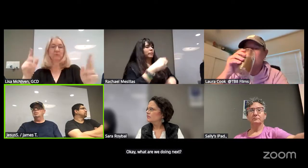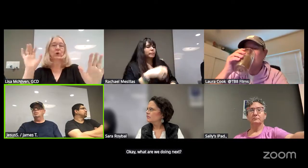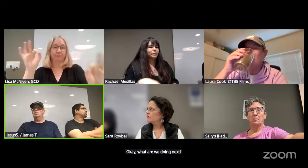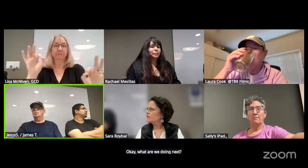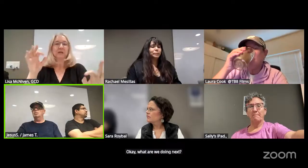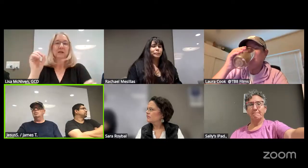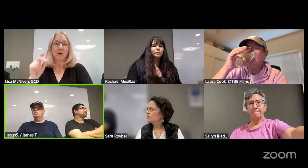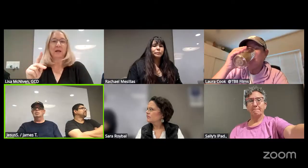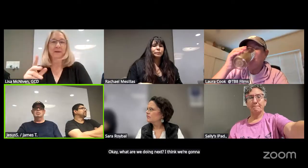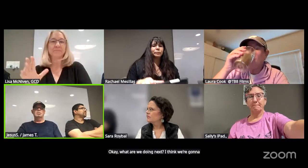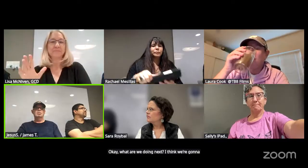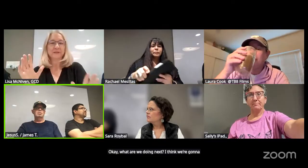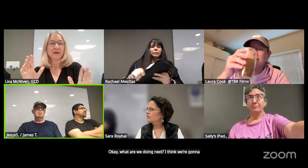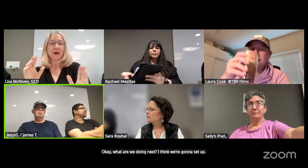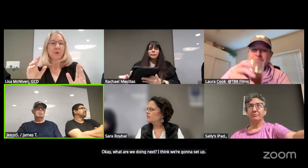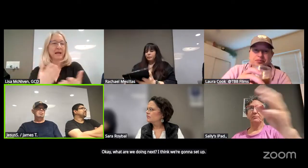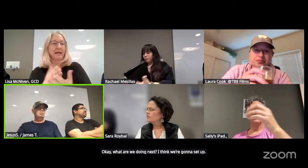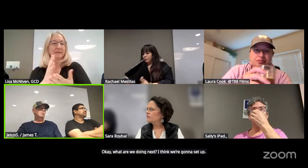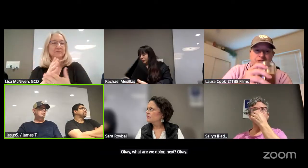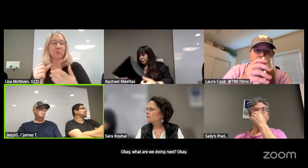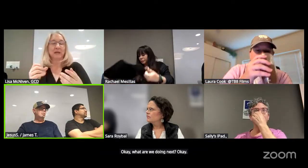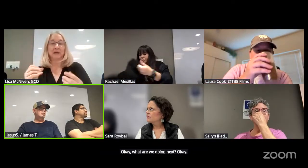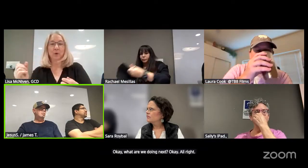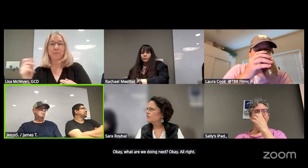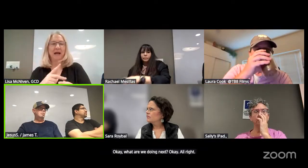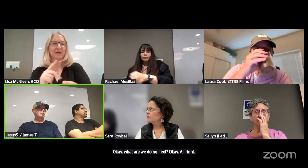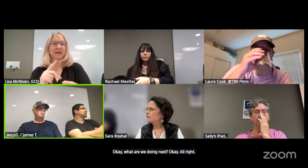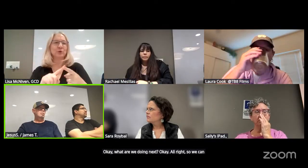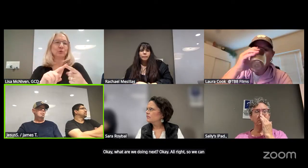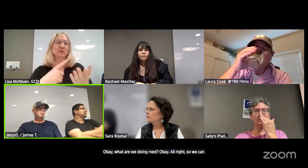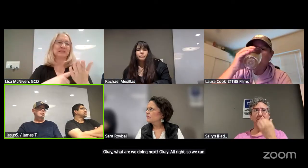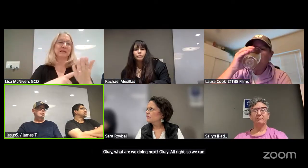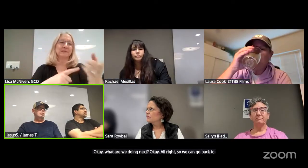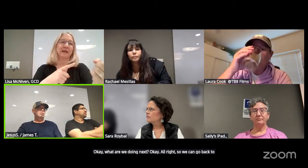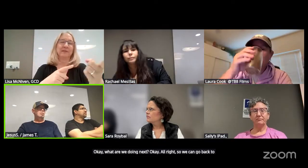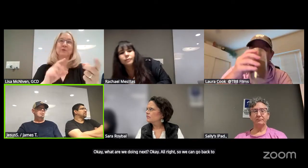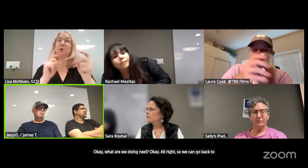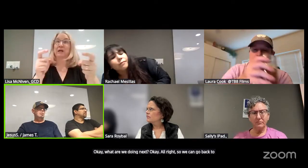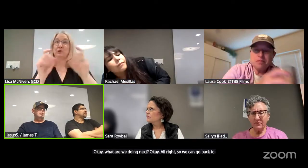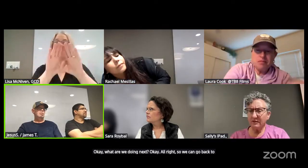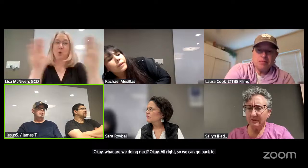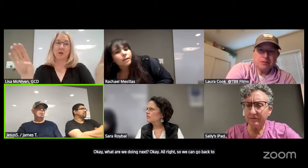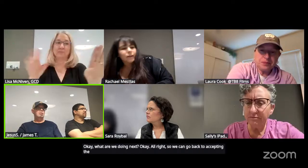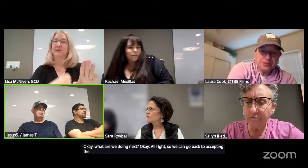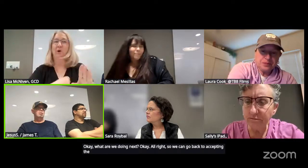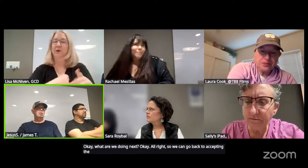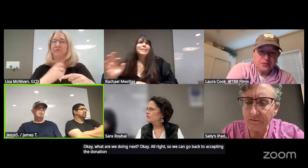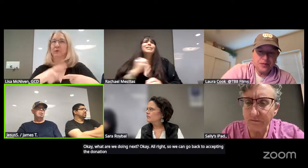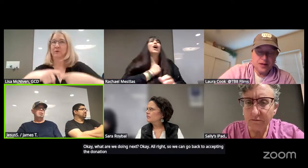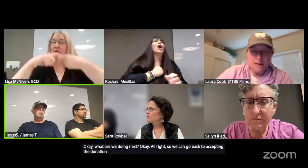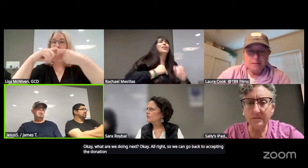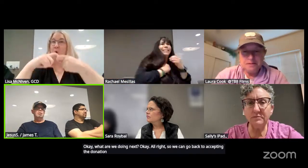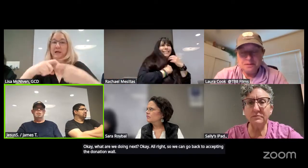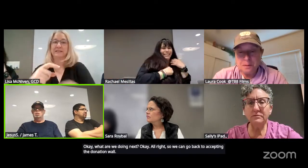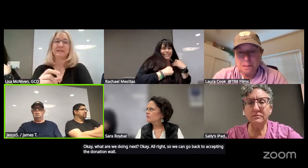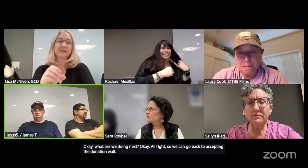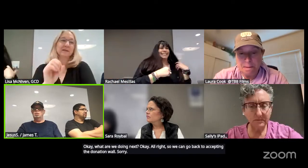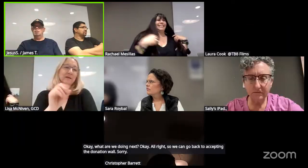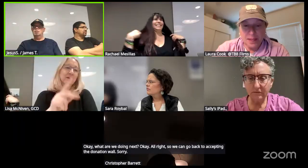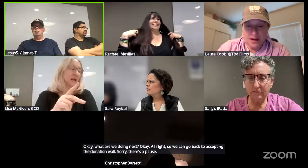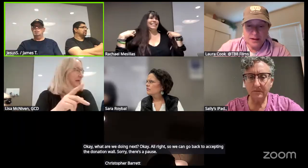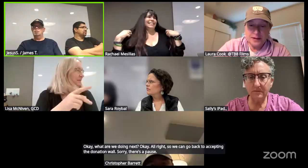Okay, good. Okay. All right, so we can go back to discussing the donation wall. Sorry for the